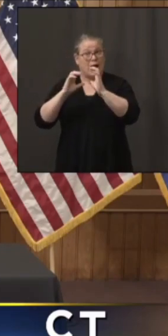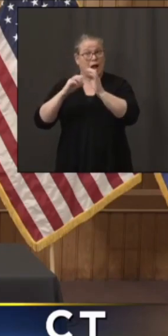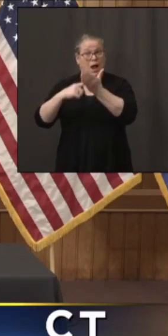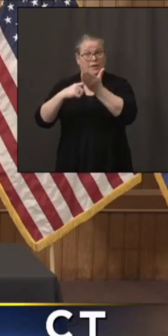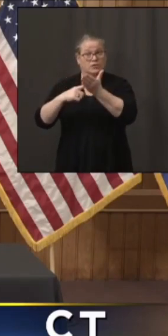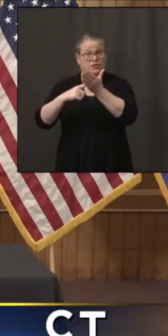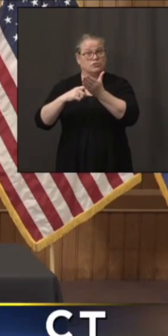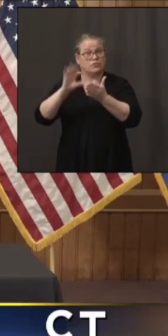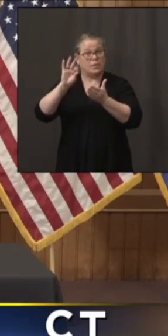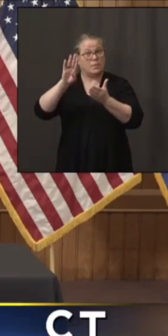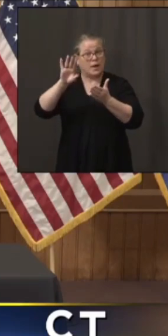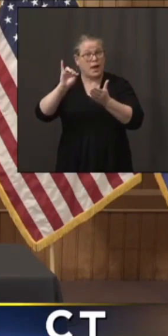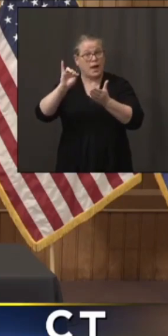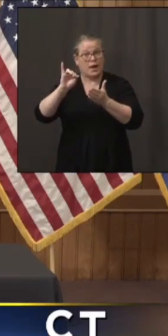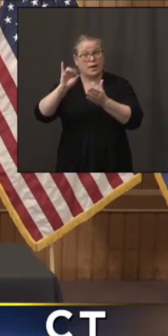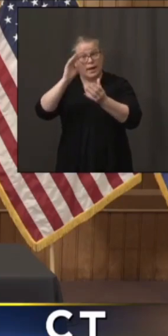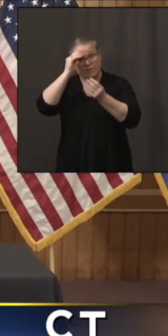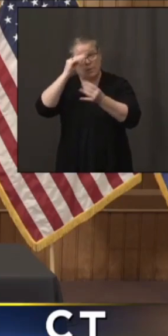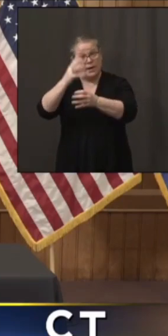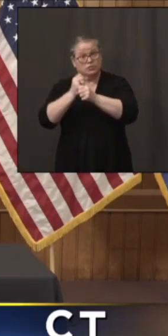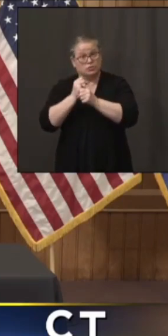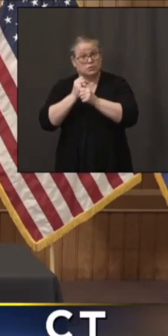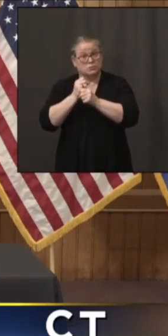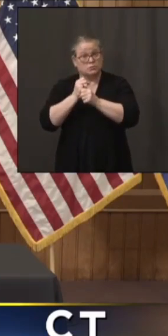briefings from the FBI? Yes.